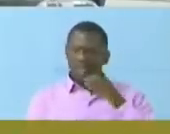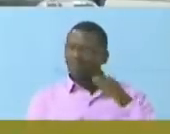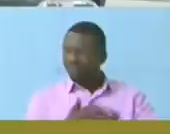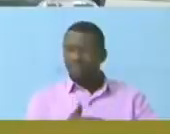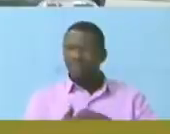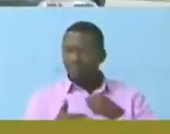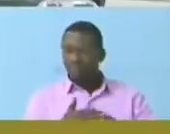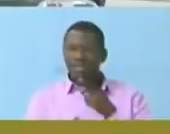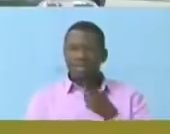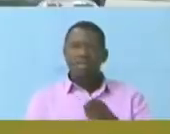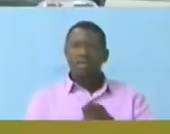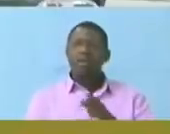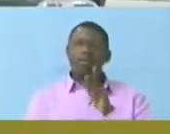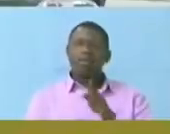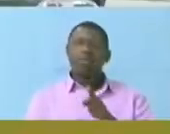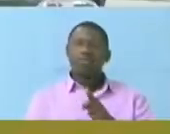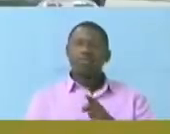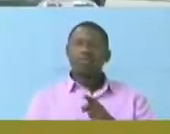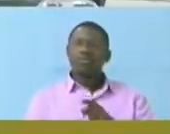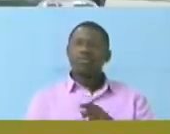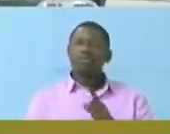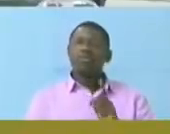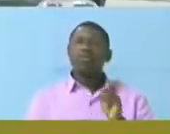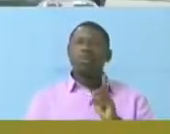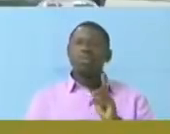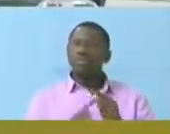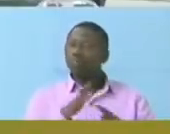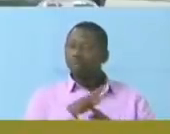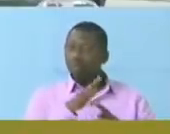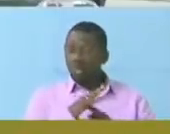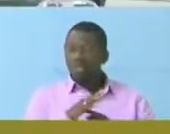The bottom line is,